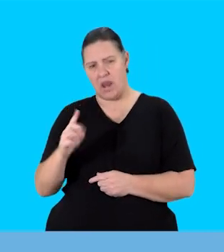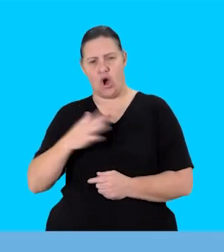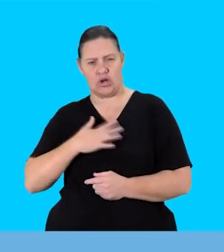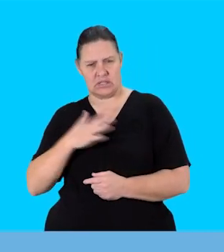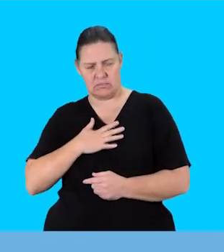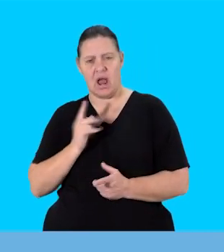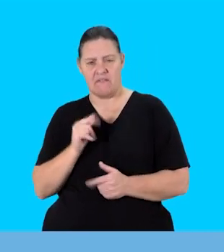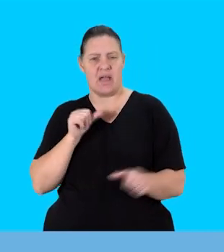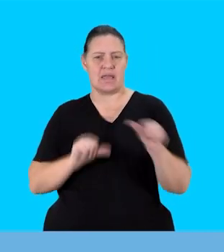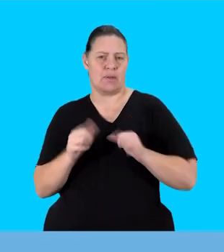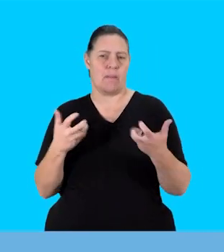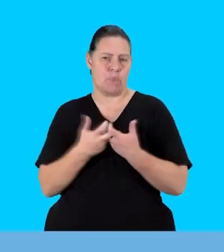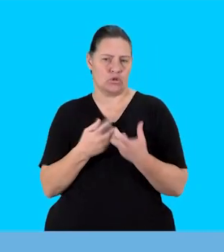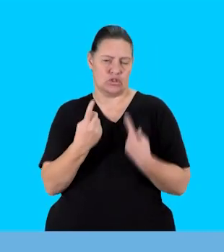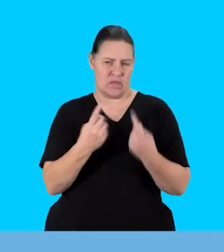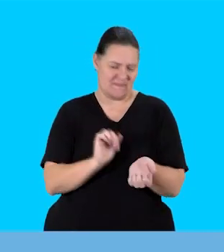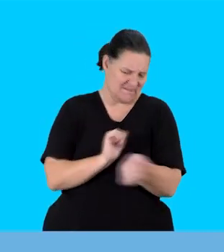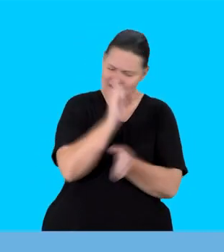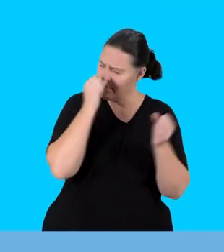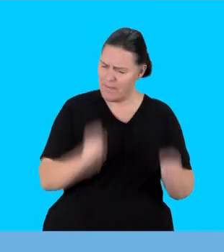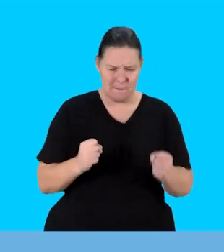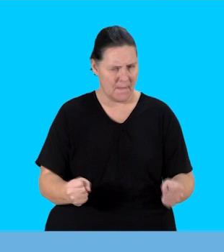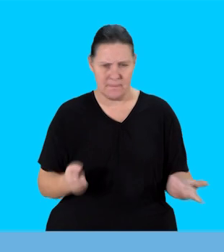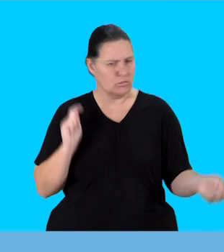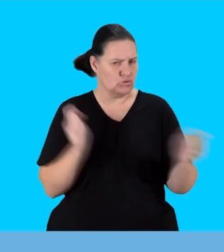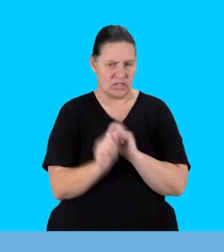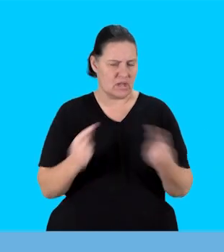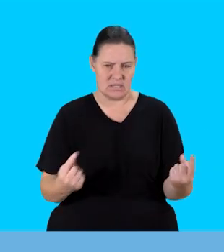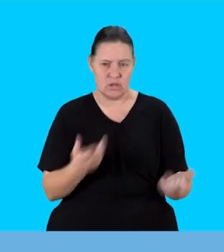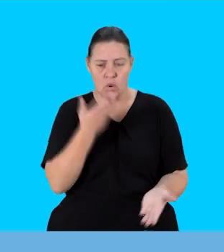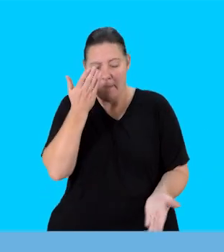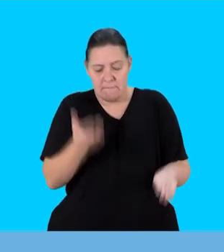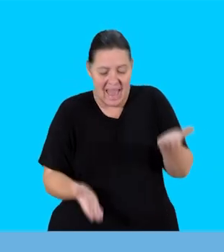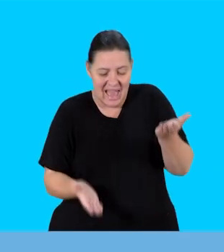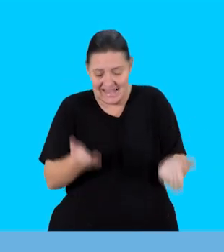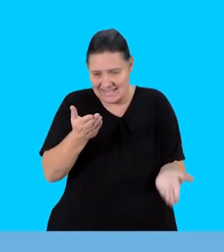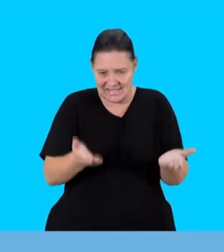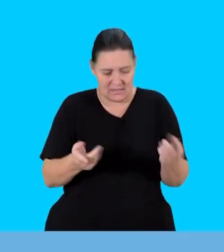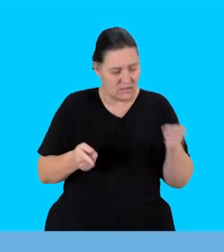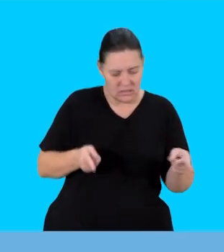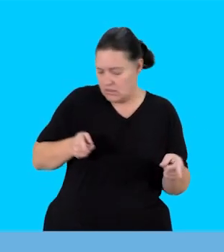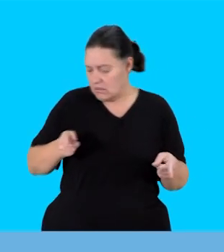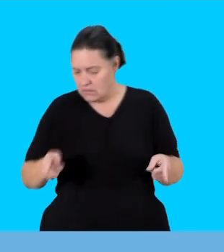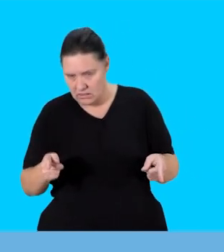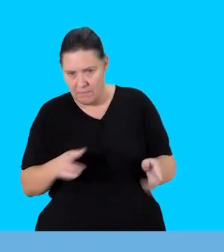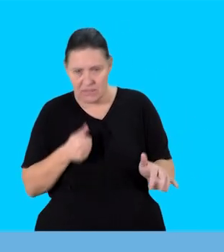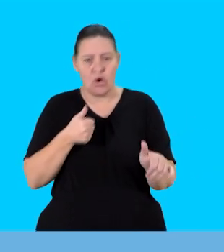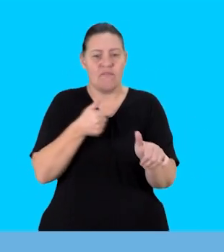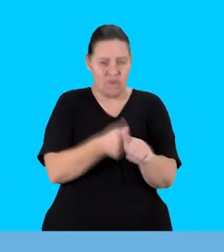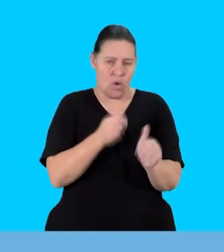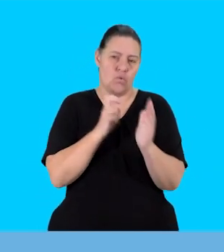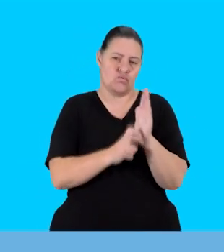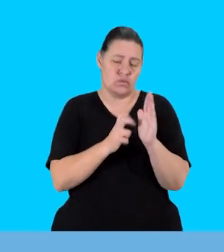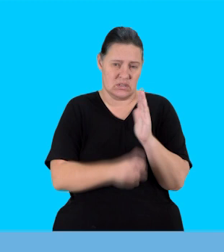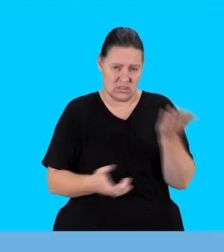that are chemically bonded to each other. So now, to balance the equations that you're talking about, we need to follow certain